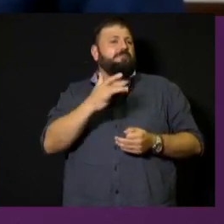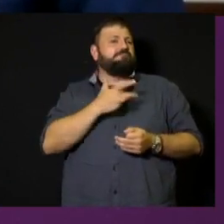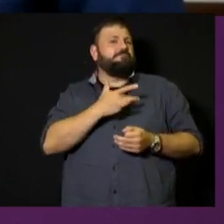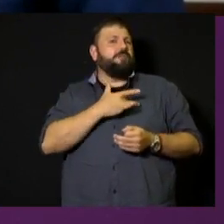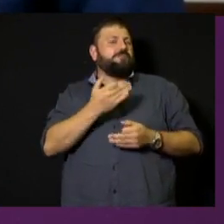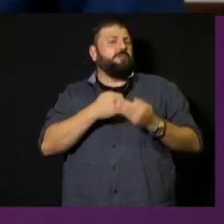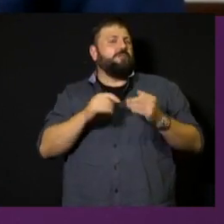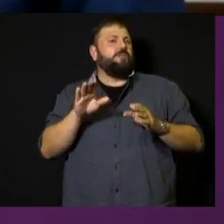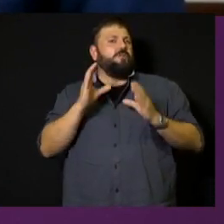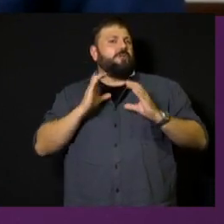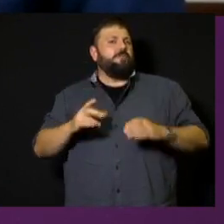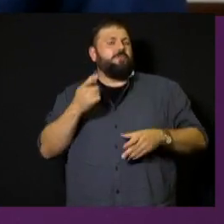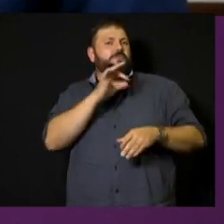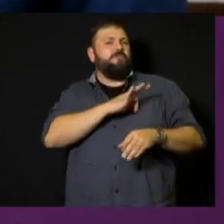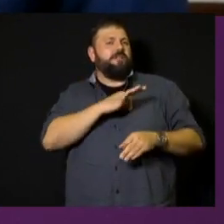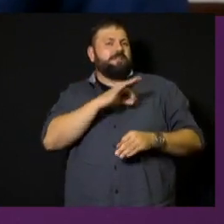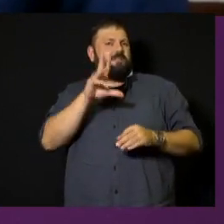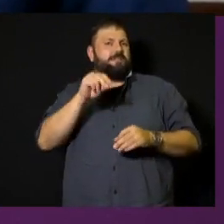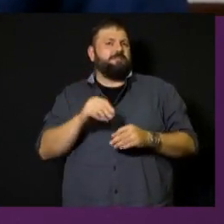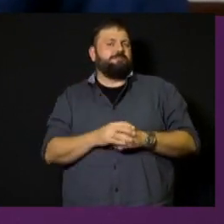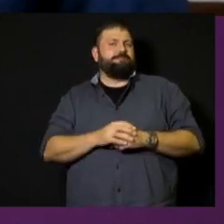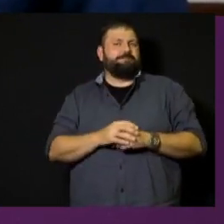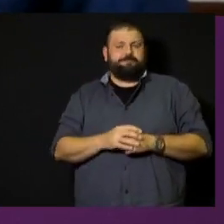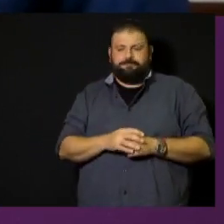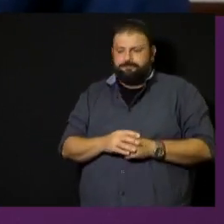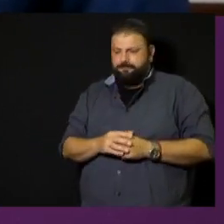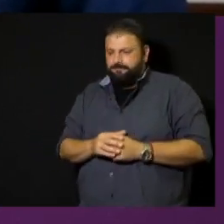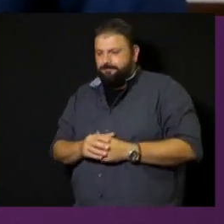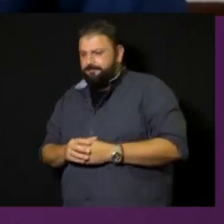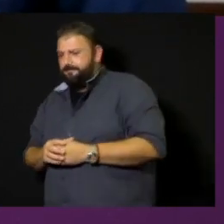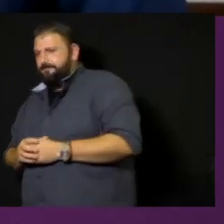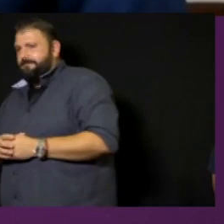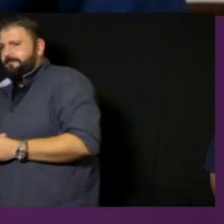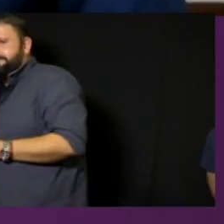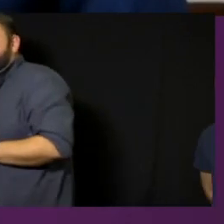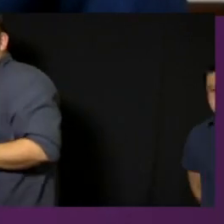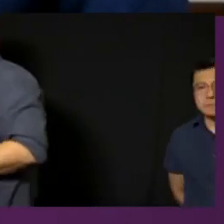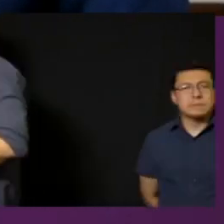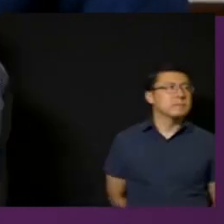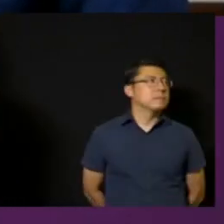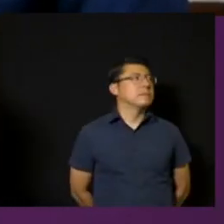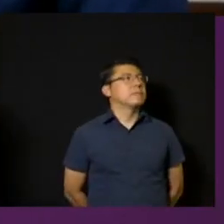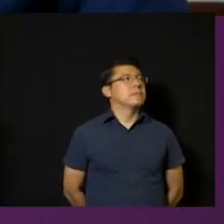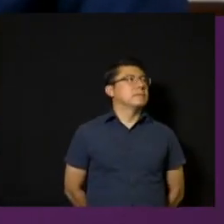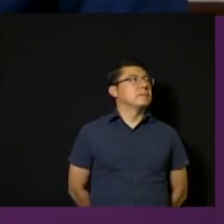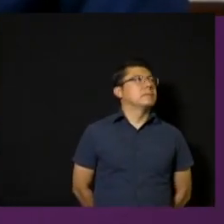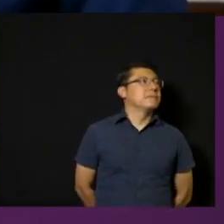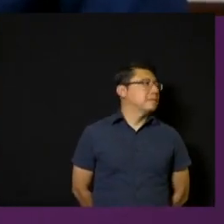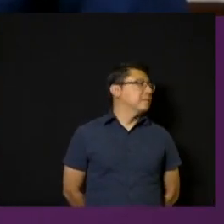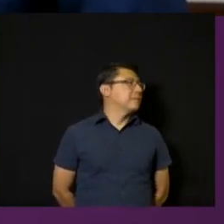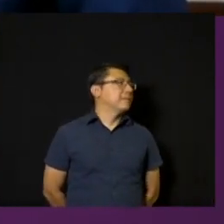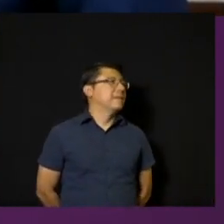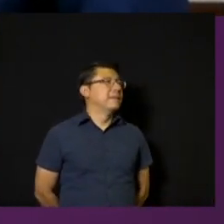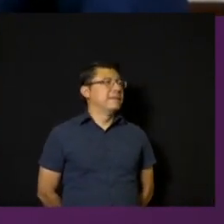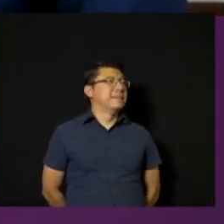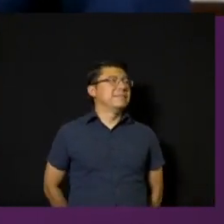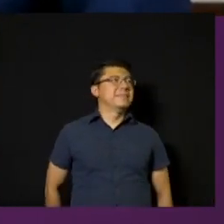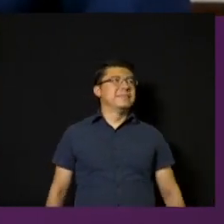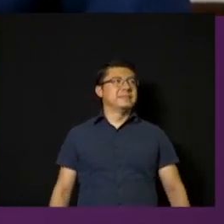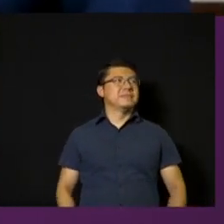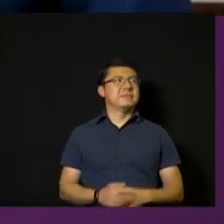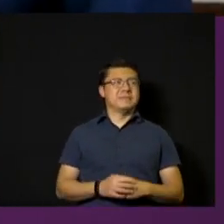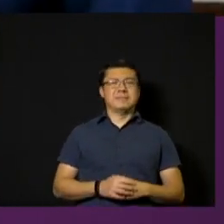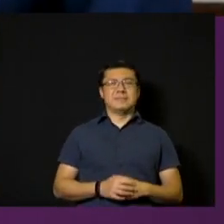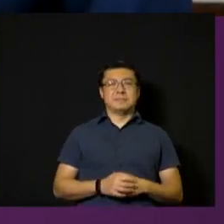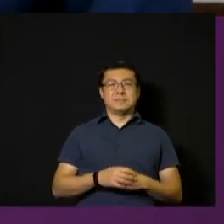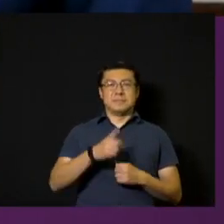your happiness doesn't have to depend on those goals. If that's not clear, go ahead. I was